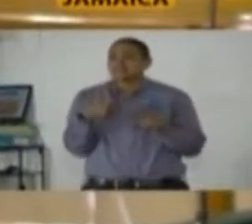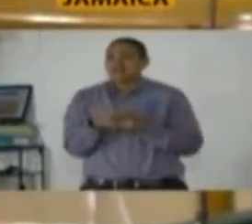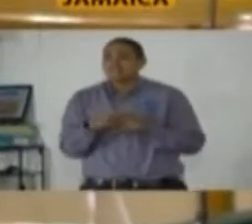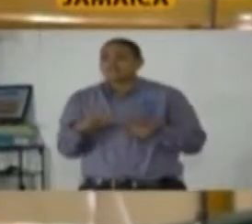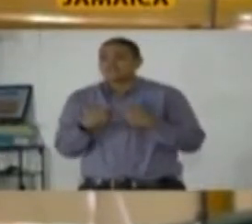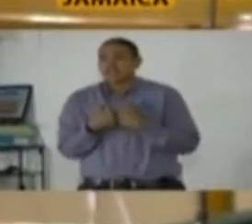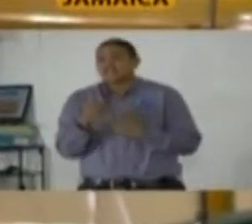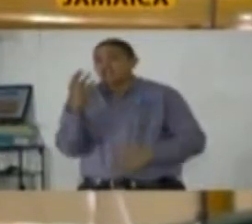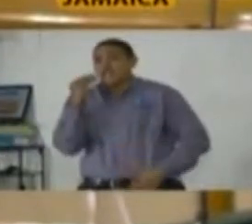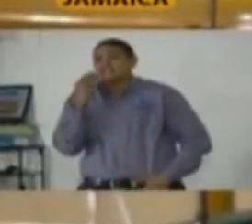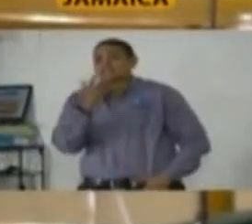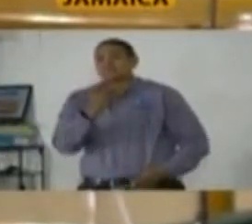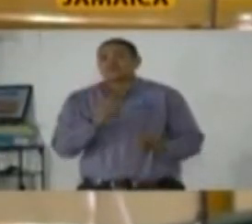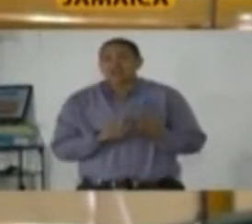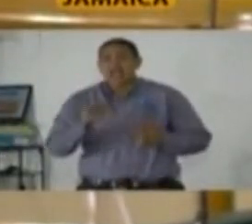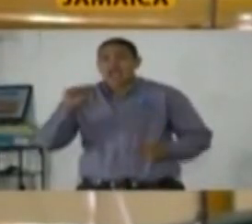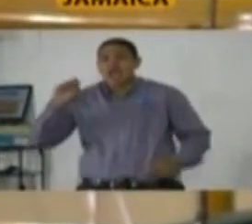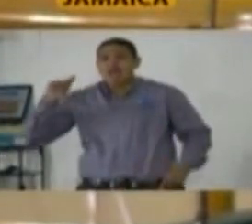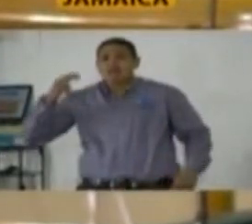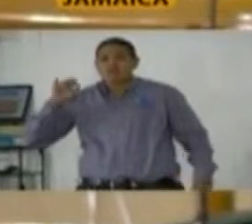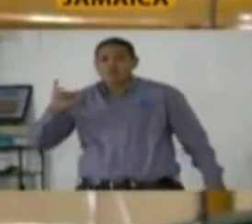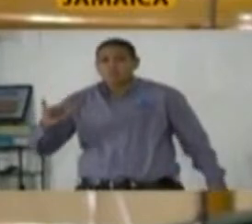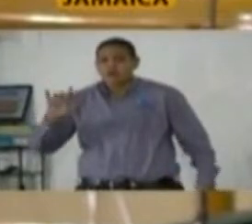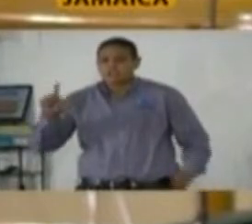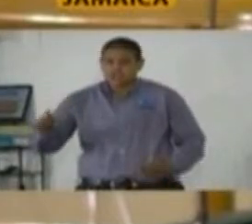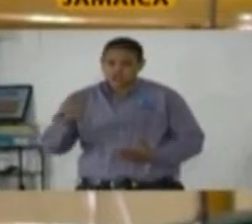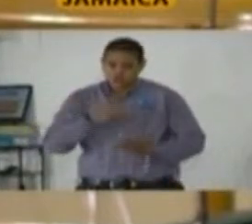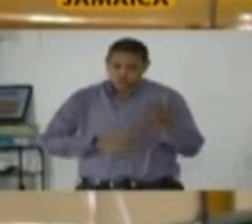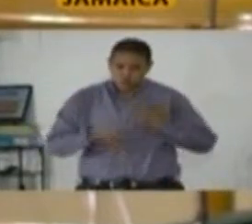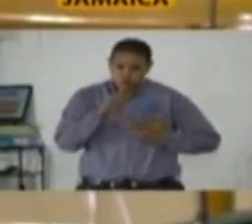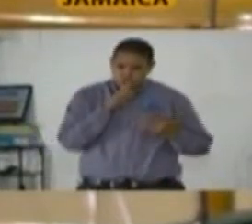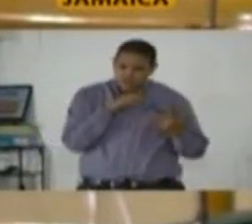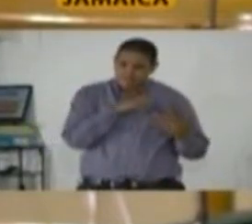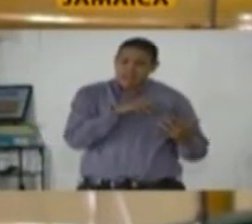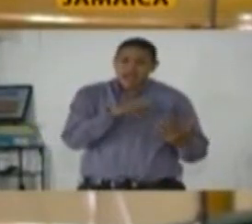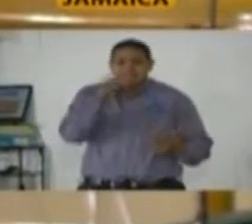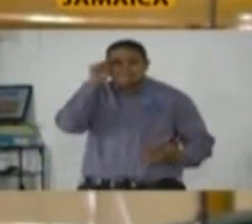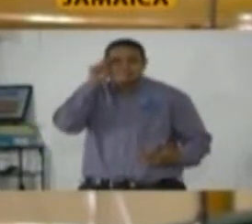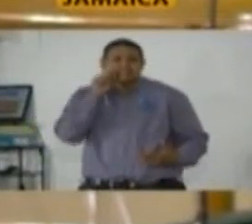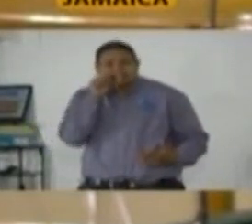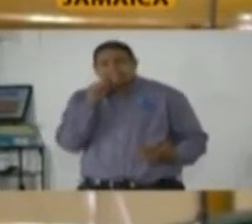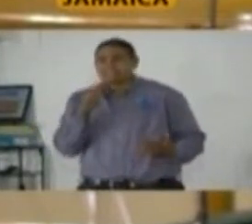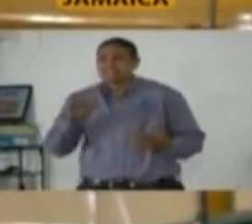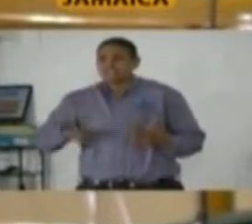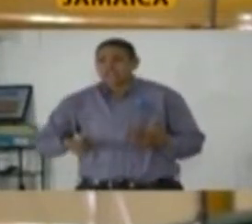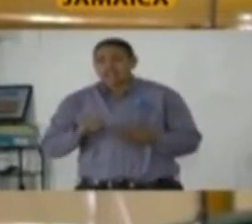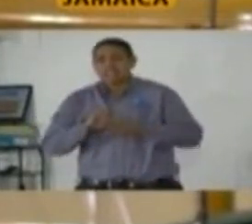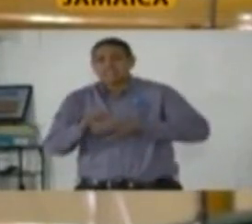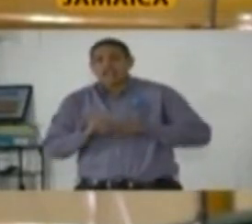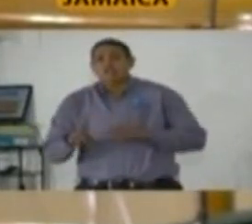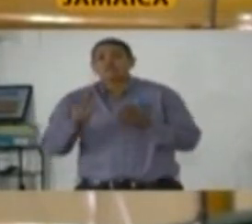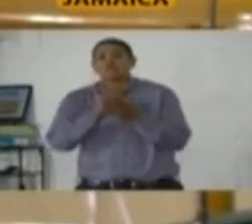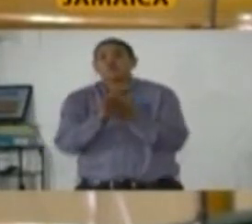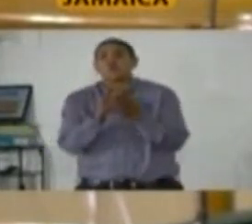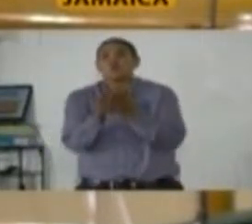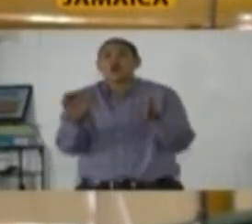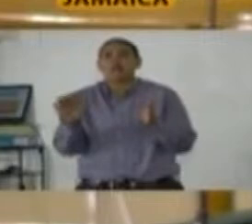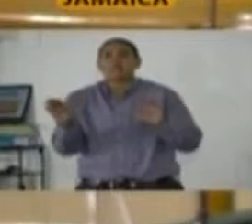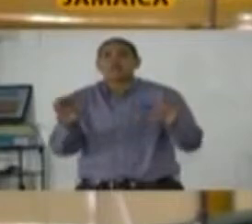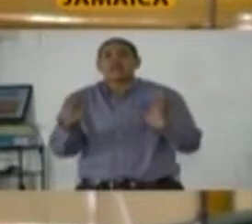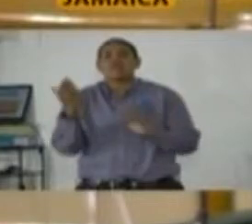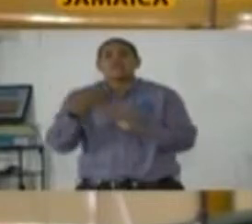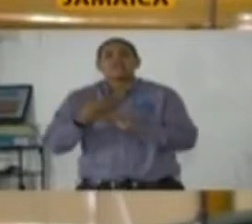experiences, anthropology of social violence, adolescence, child psychiatry, school-wide positive behavior and